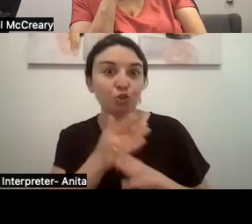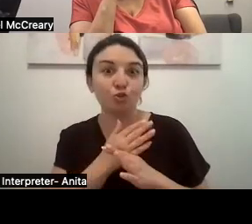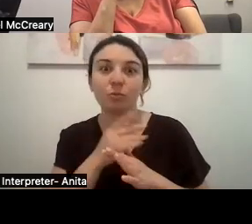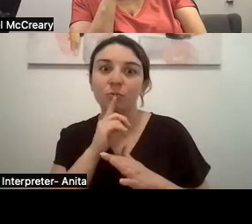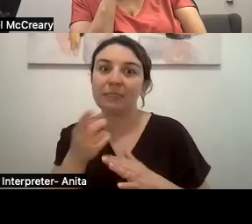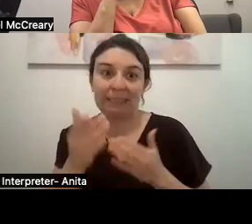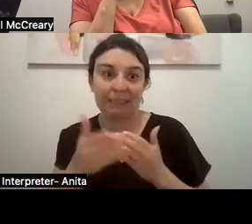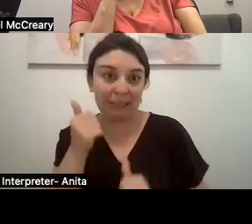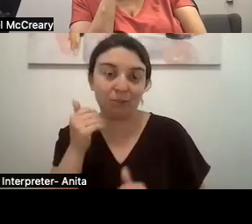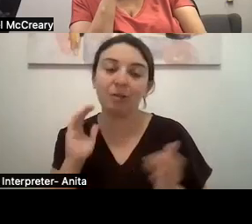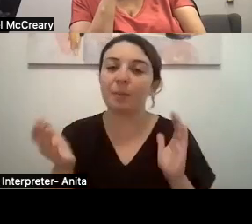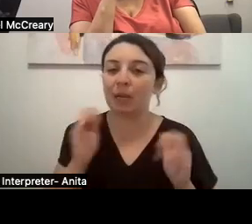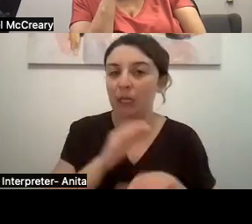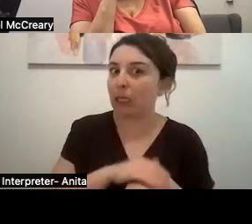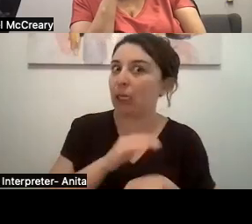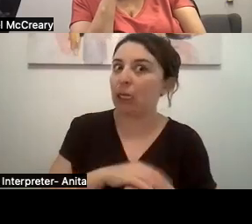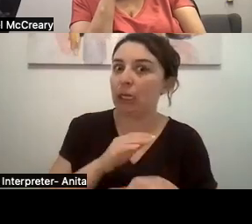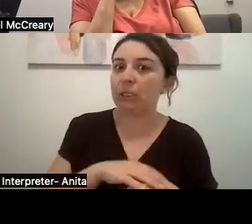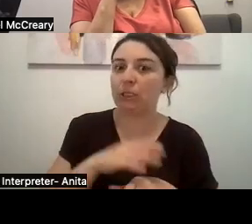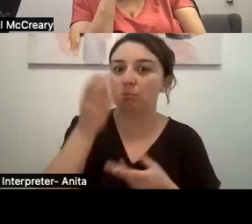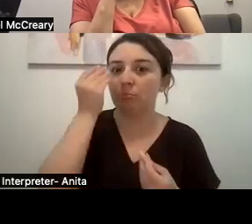easier than learning to read in English. So,